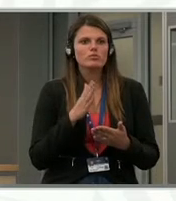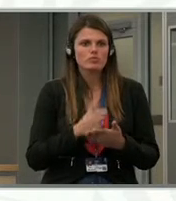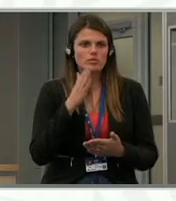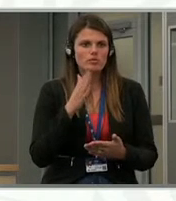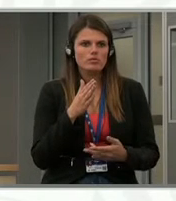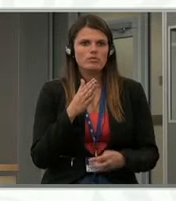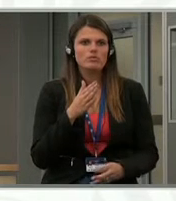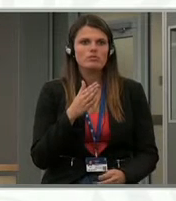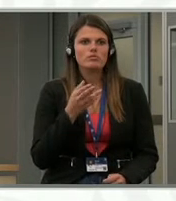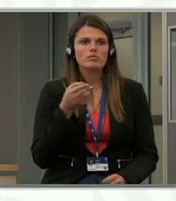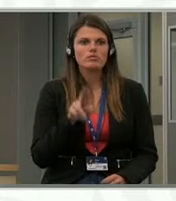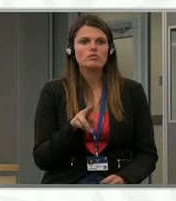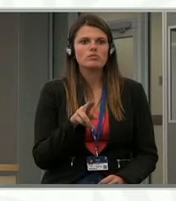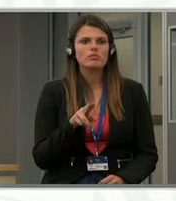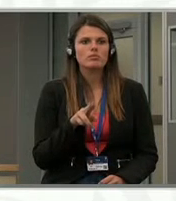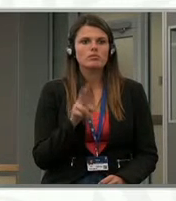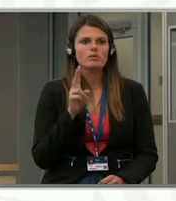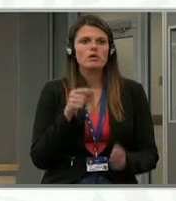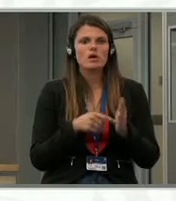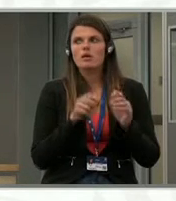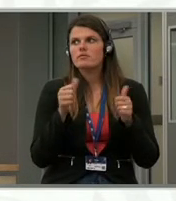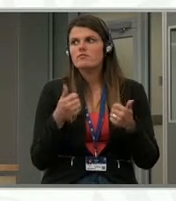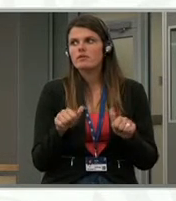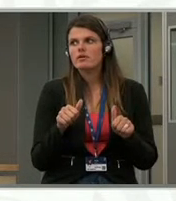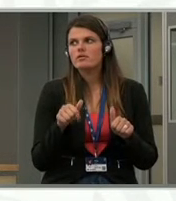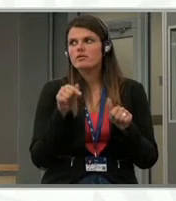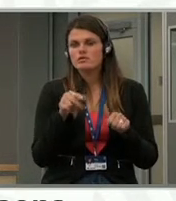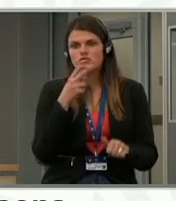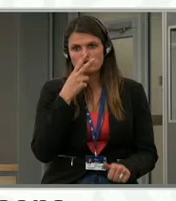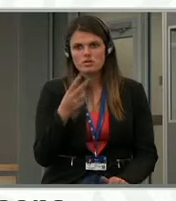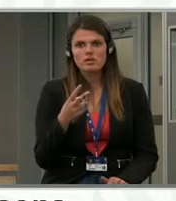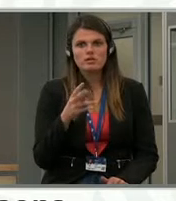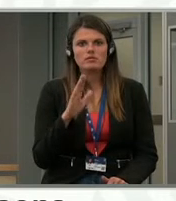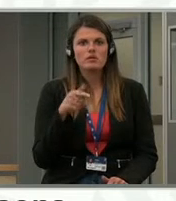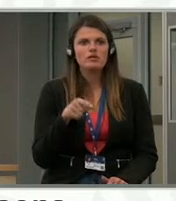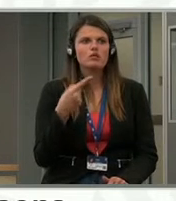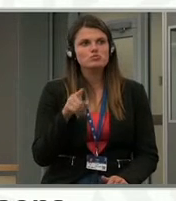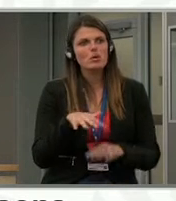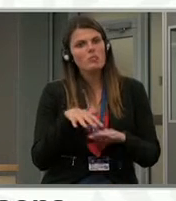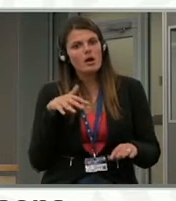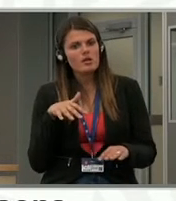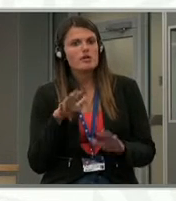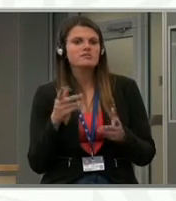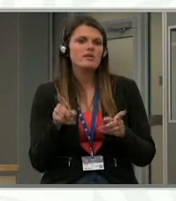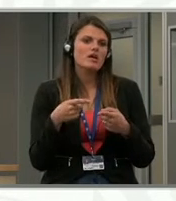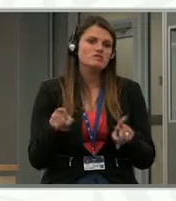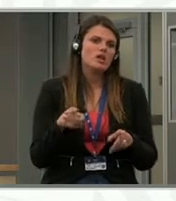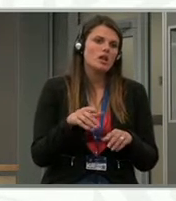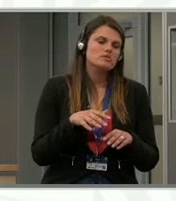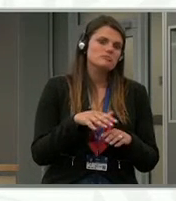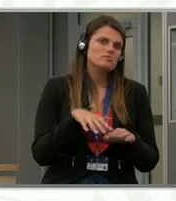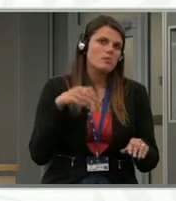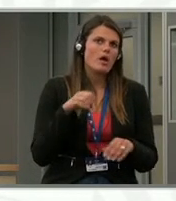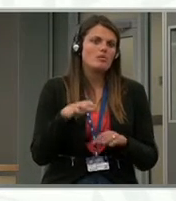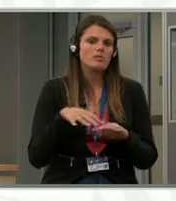who will offer us the views of the persons with disabilities organizations of what has been going on